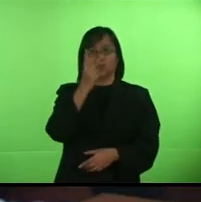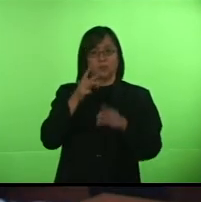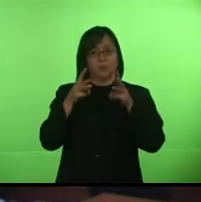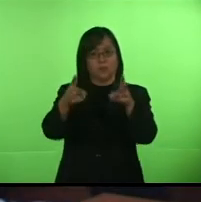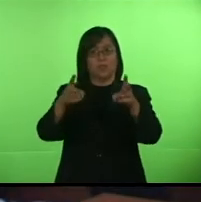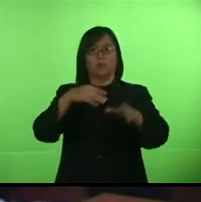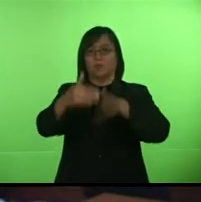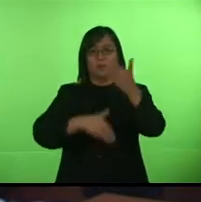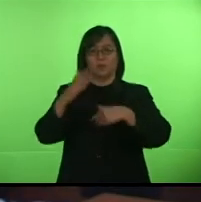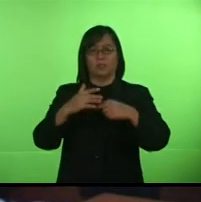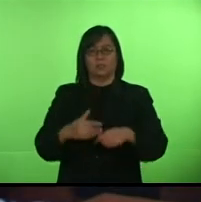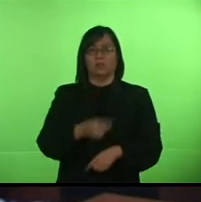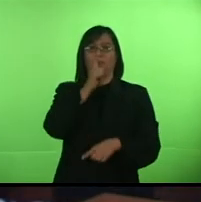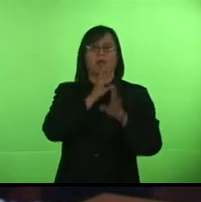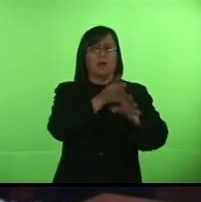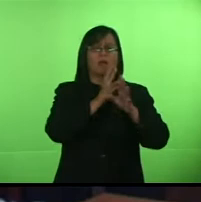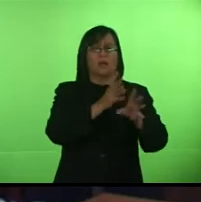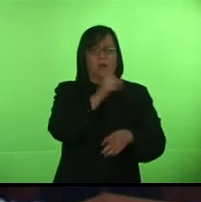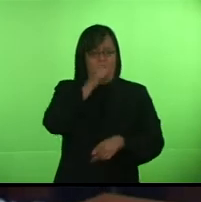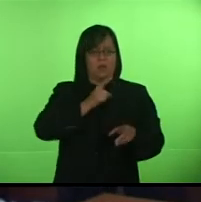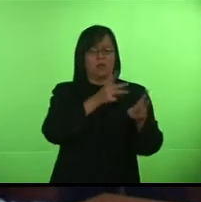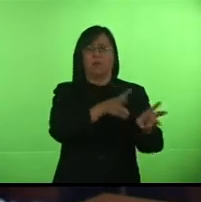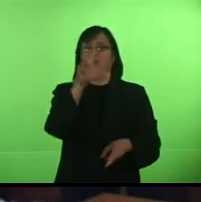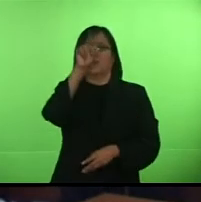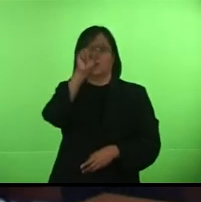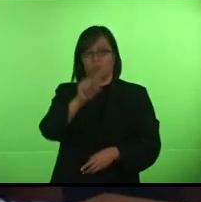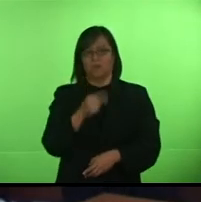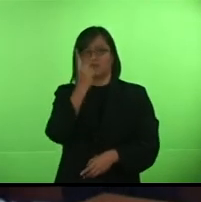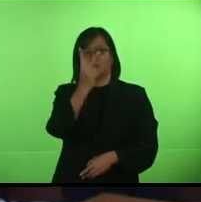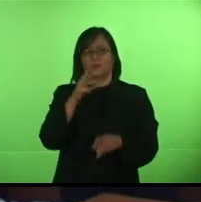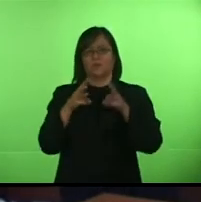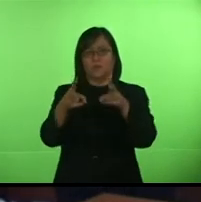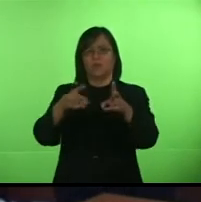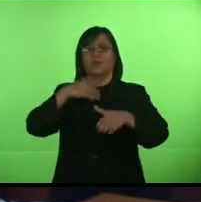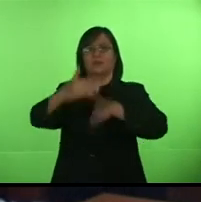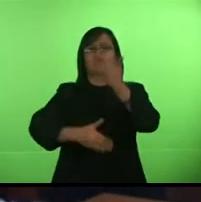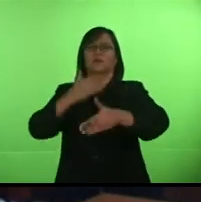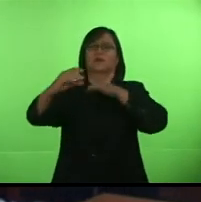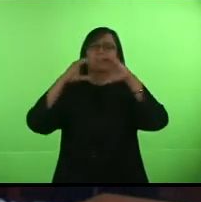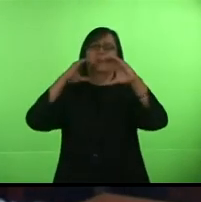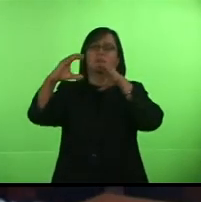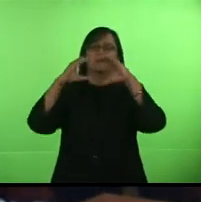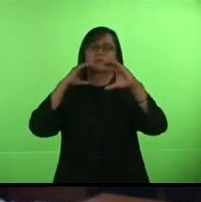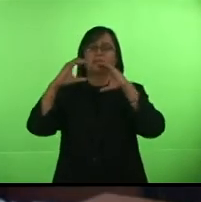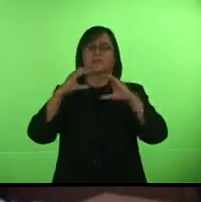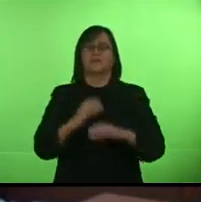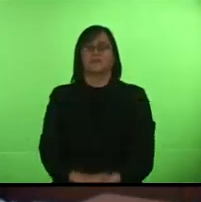can see it's a two-way process. It's not only one way, it's a two-way process of